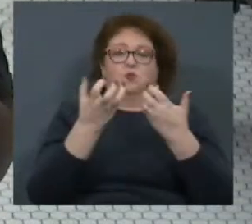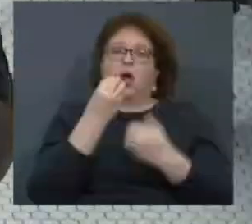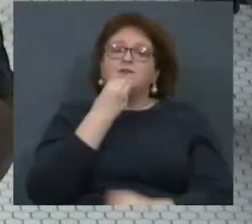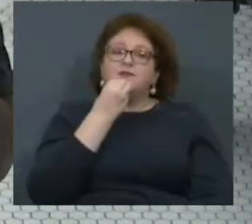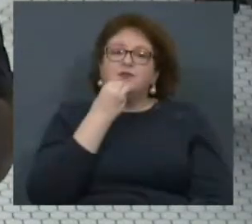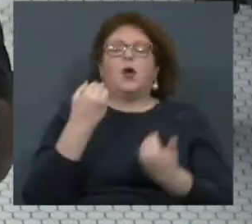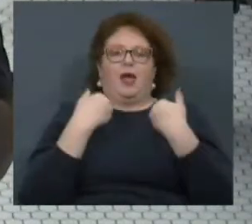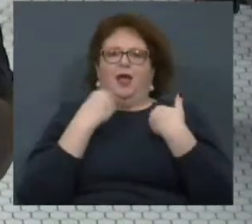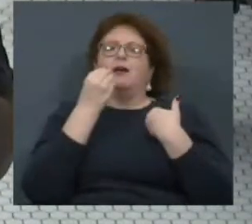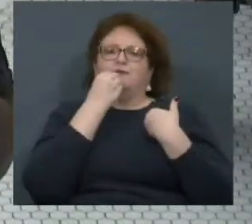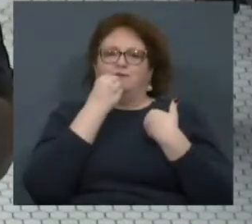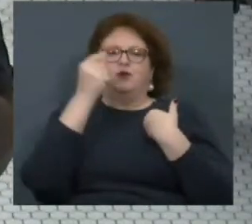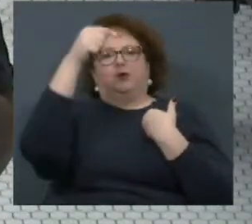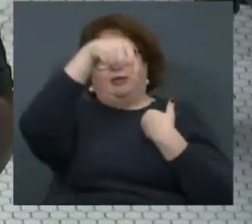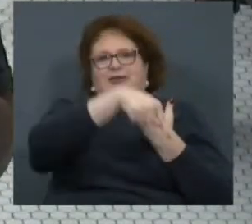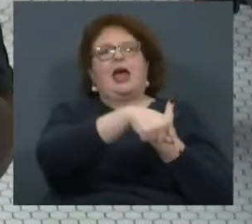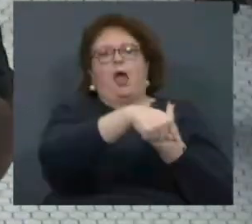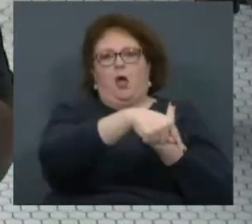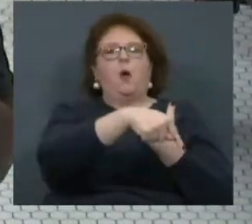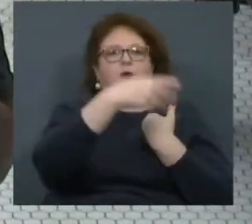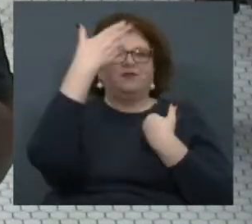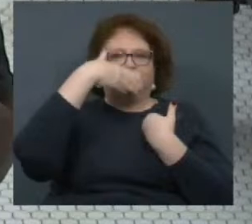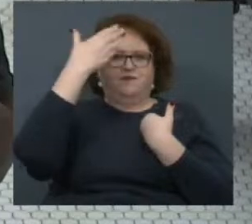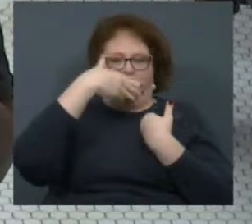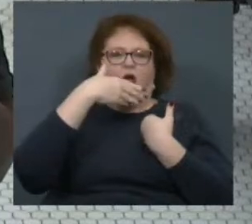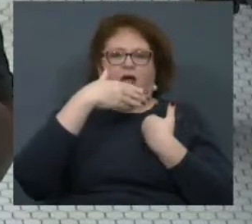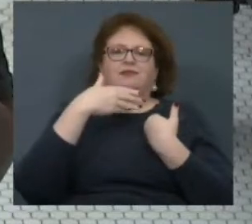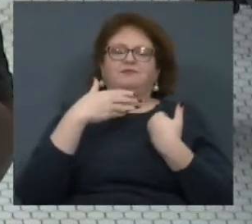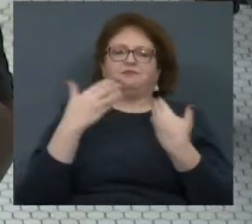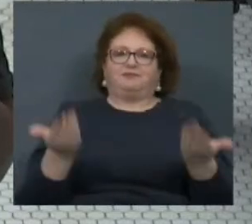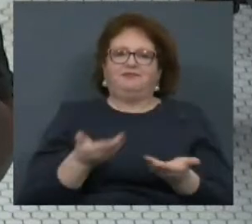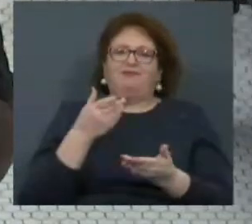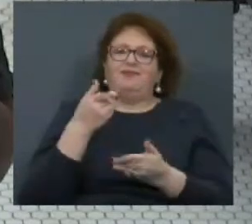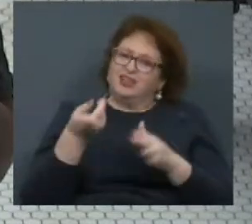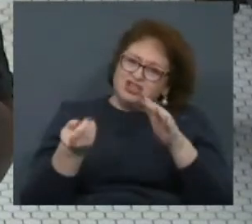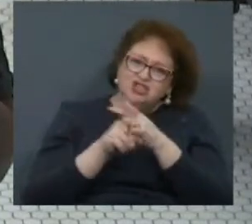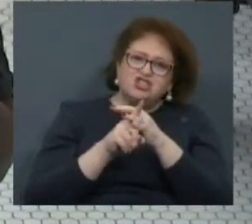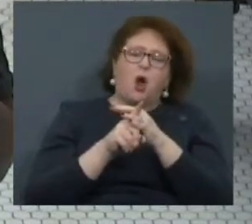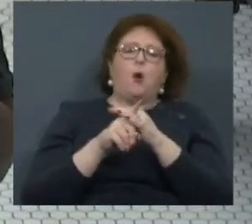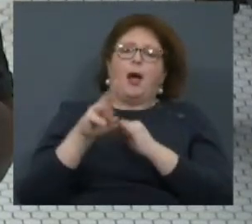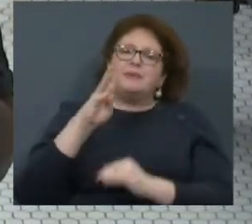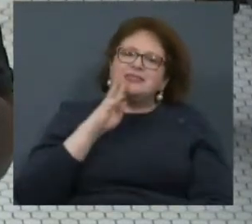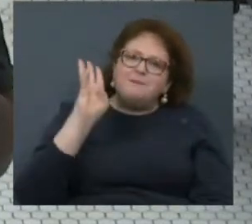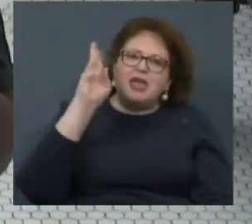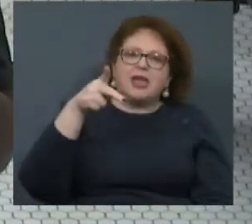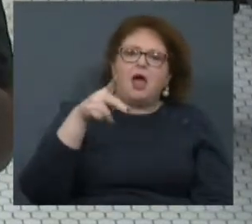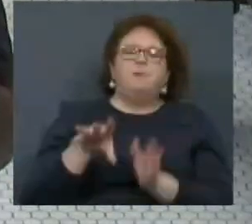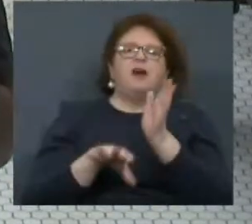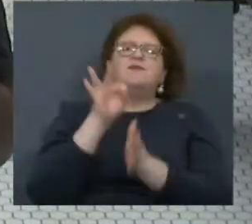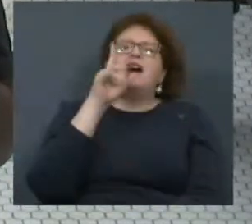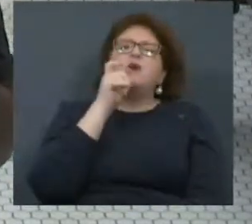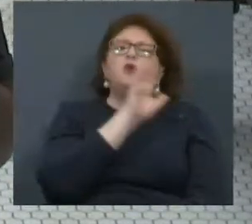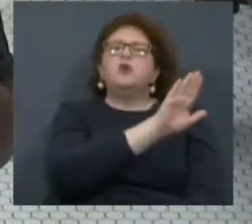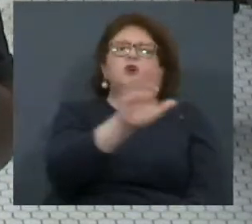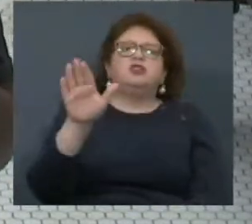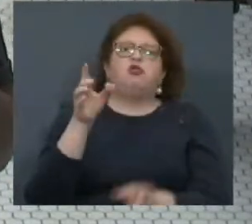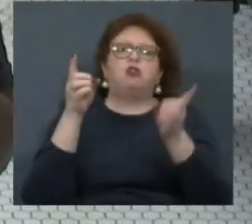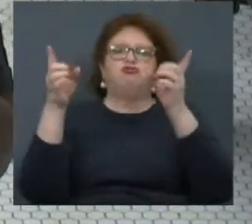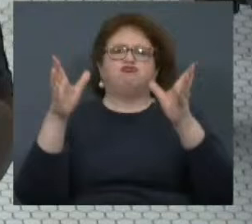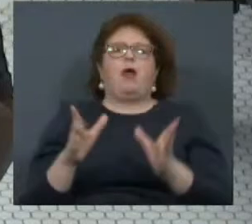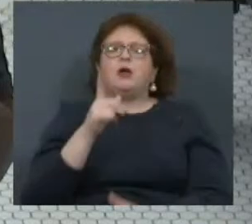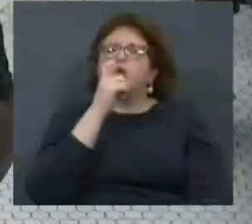is food down there. I encourage you to continue to show up and speak up, find out your director, because